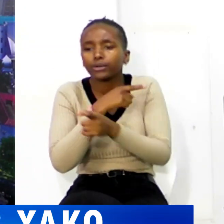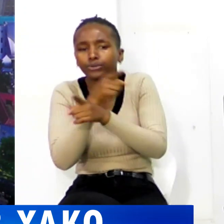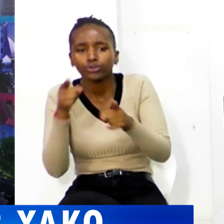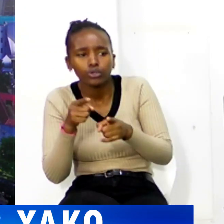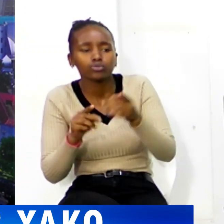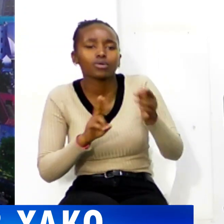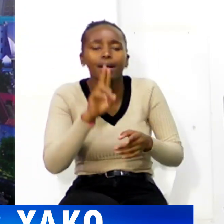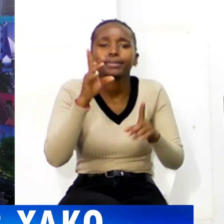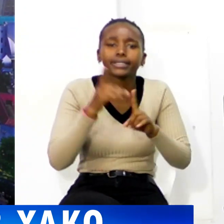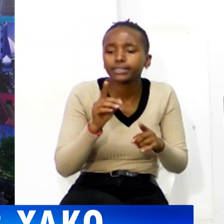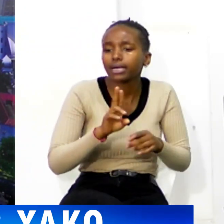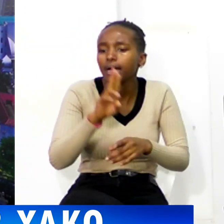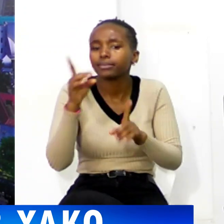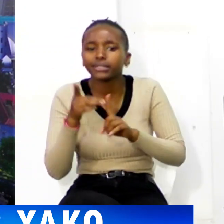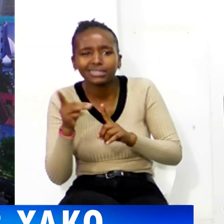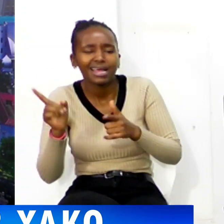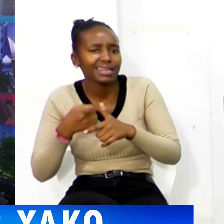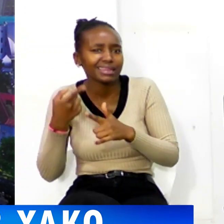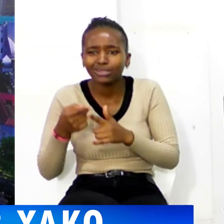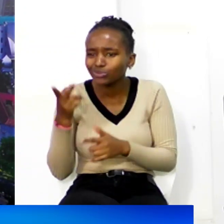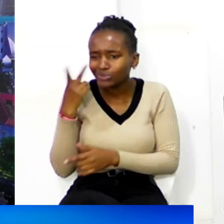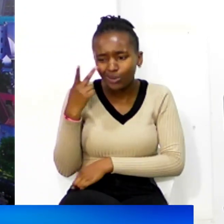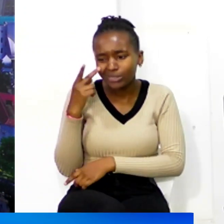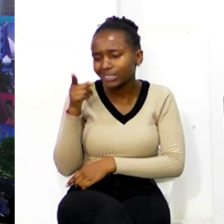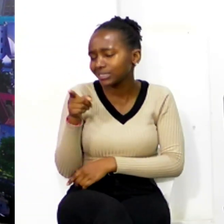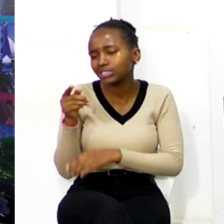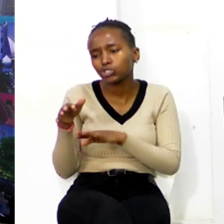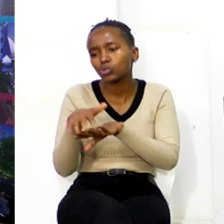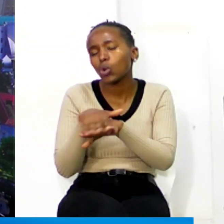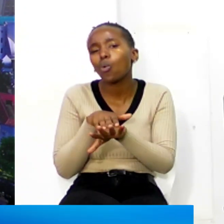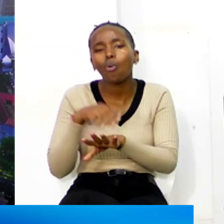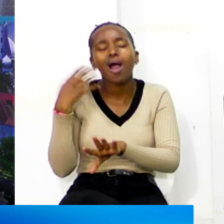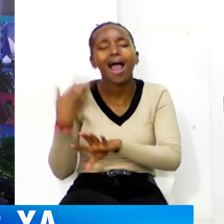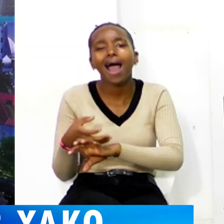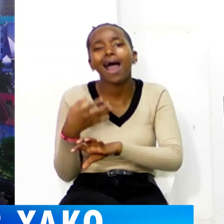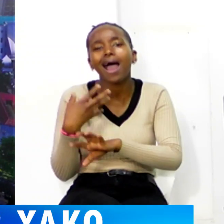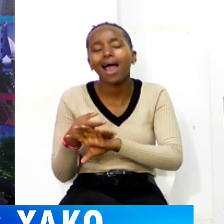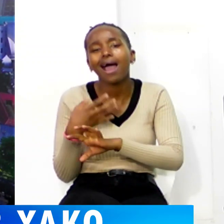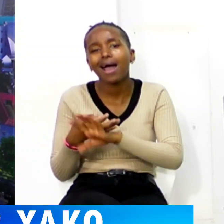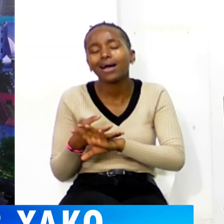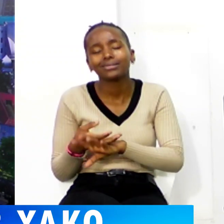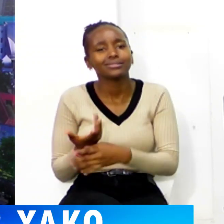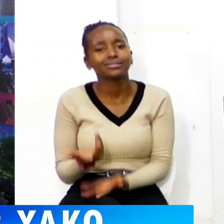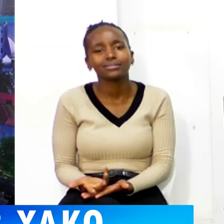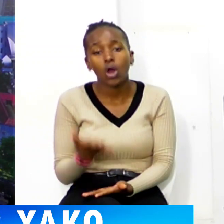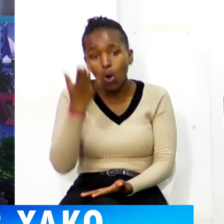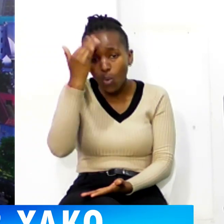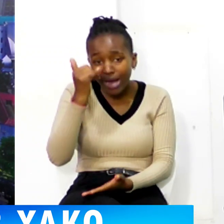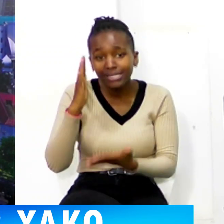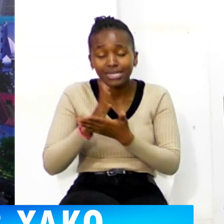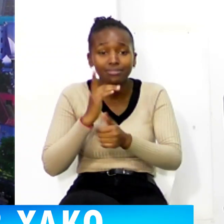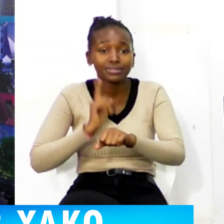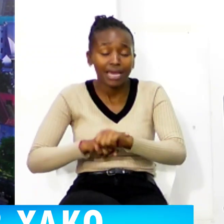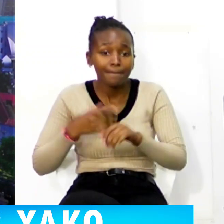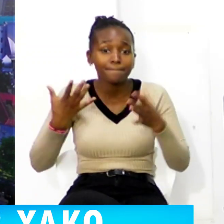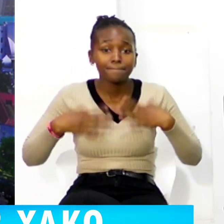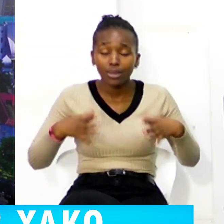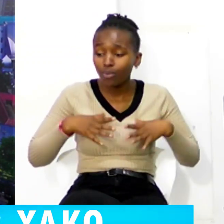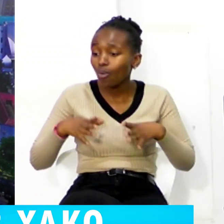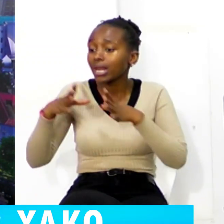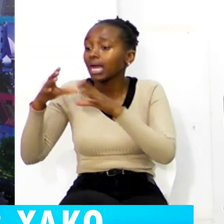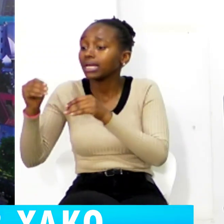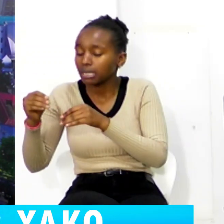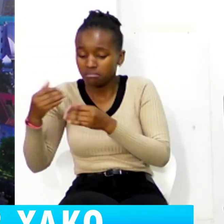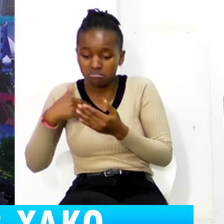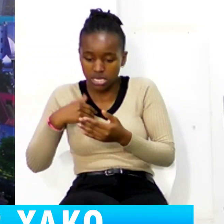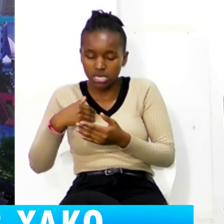we realized that it is not working as fast. Reason being, many of us are actually handling meters that are not where